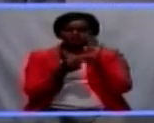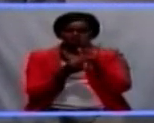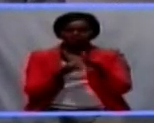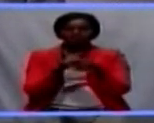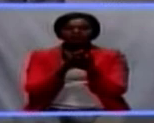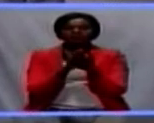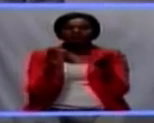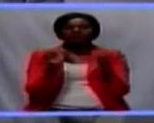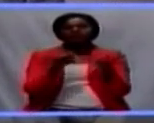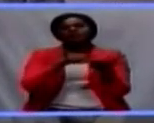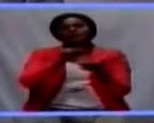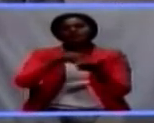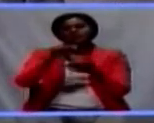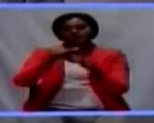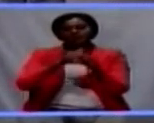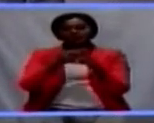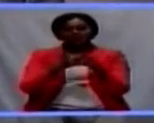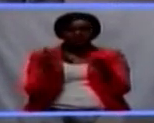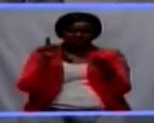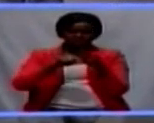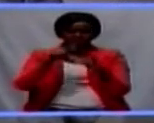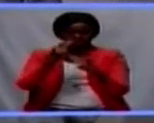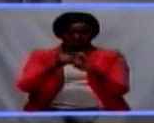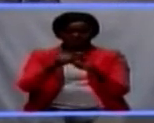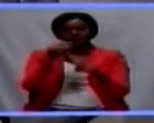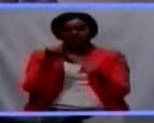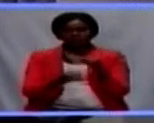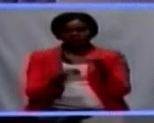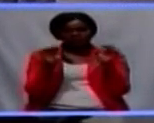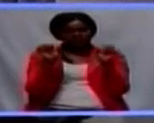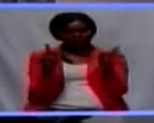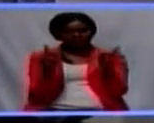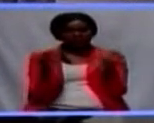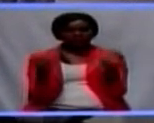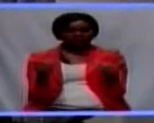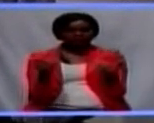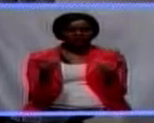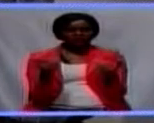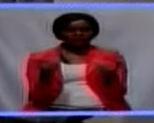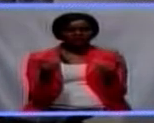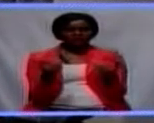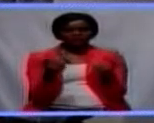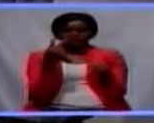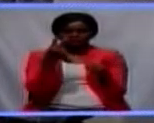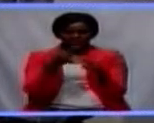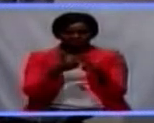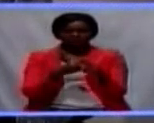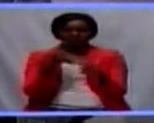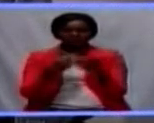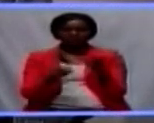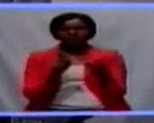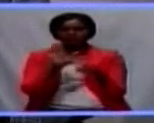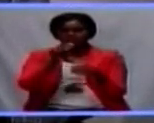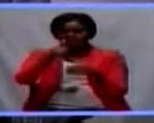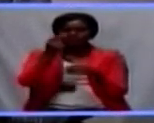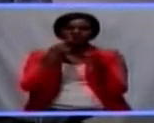much they will be paying per month until end of December. Okay? So the 2 months that you are talking